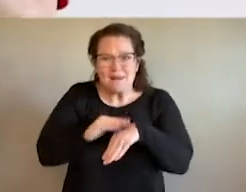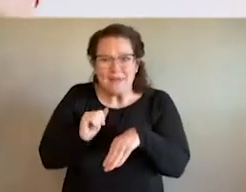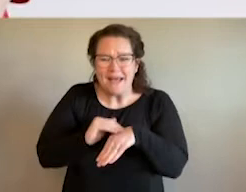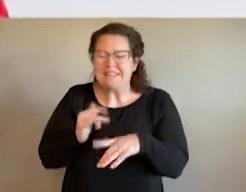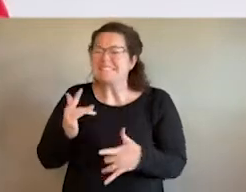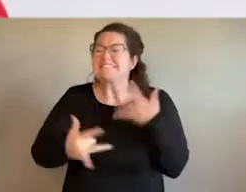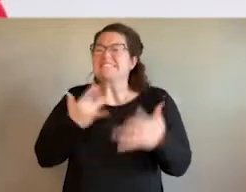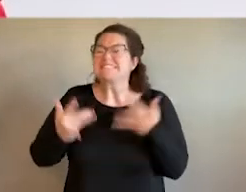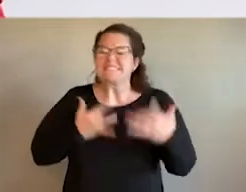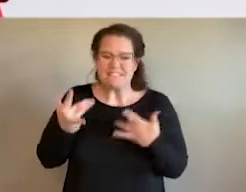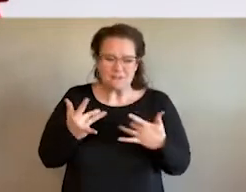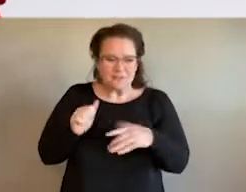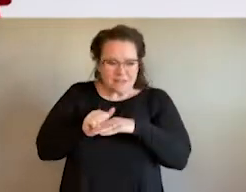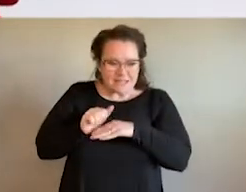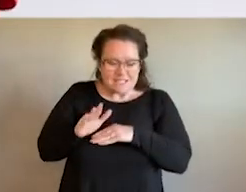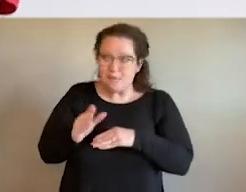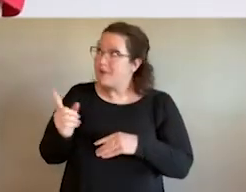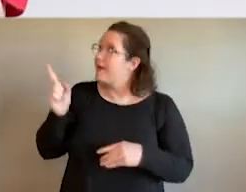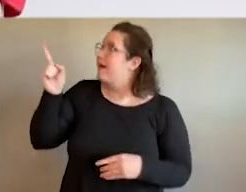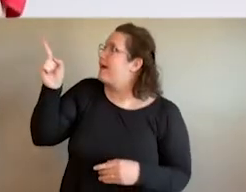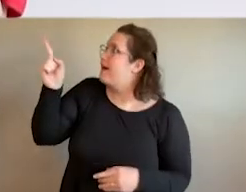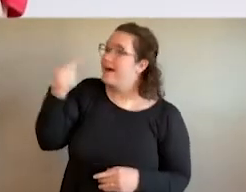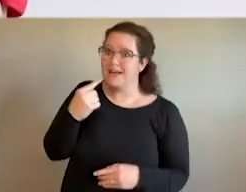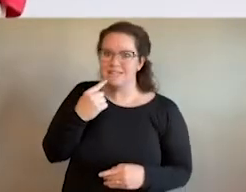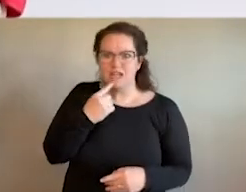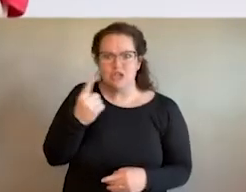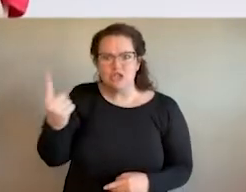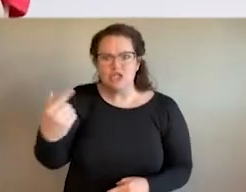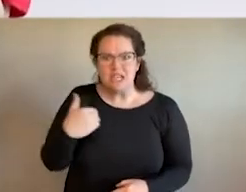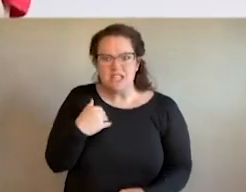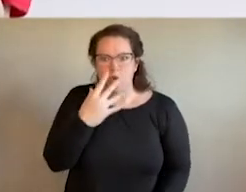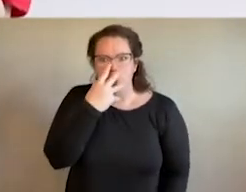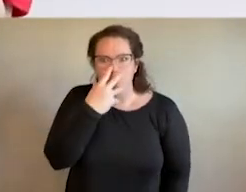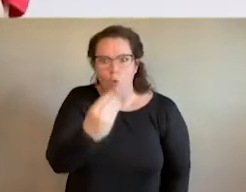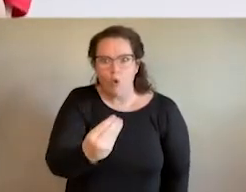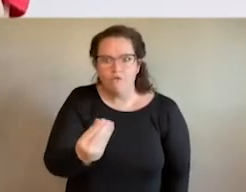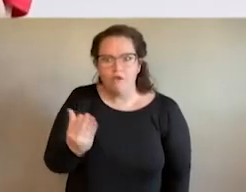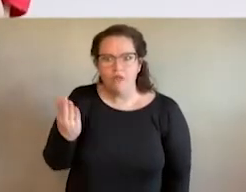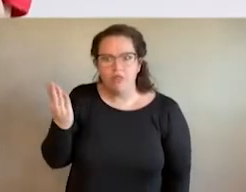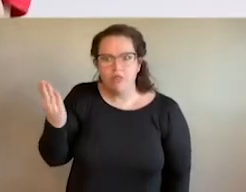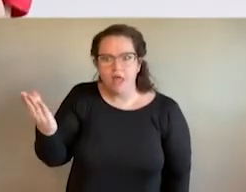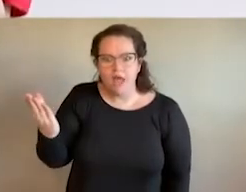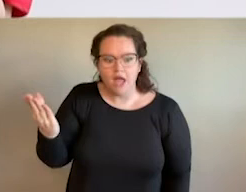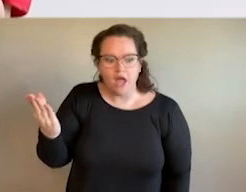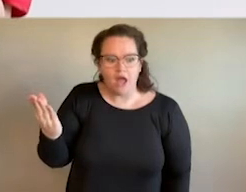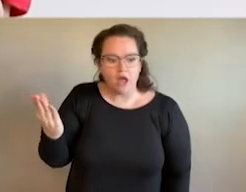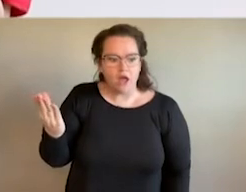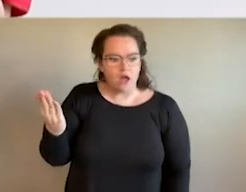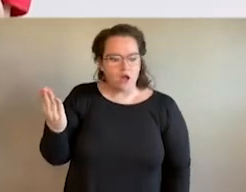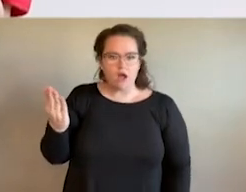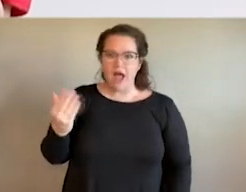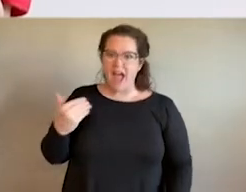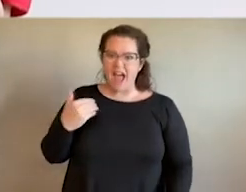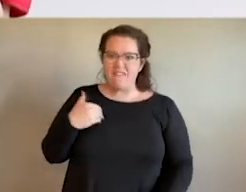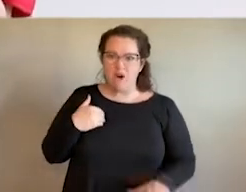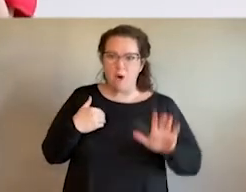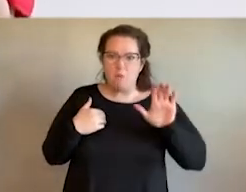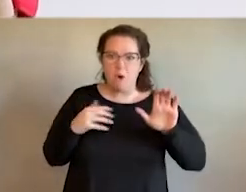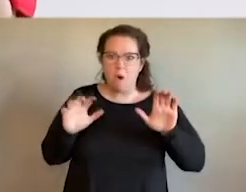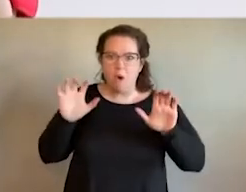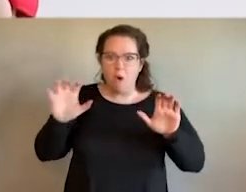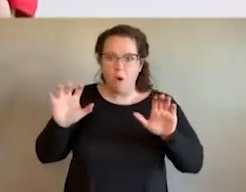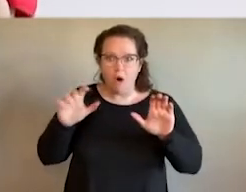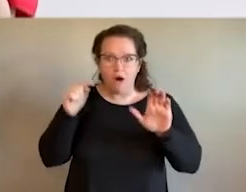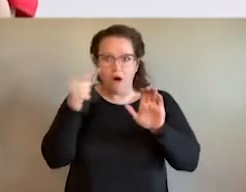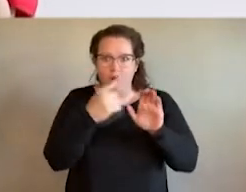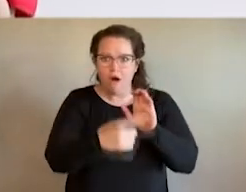exciting. She sent me these saying that she has a wolf out there that has paws almost this big. She said